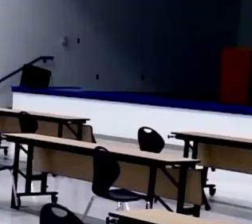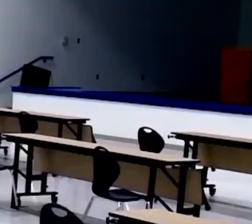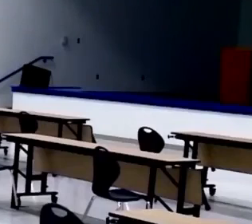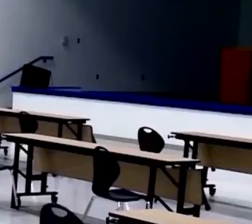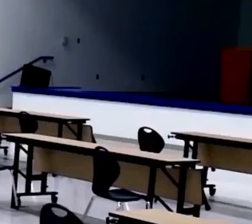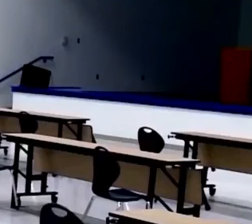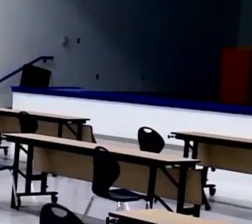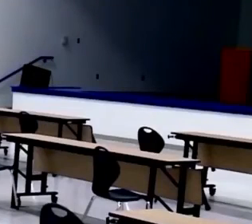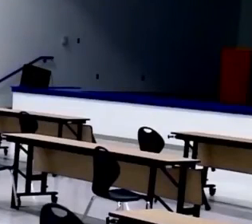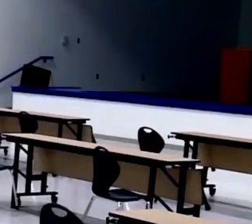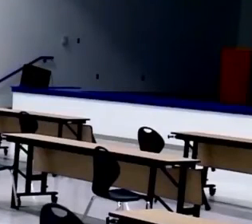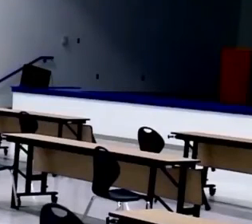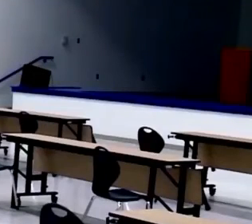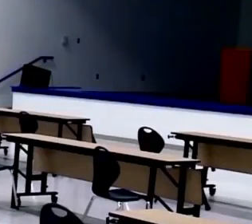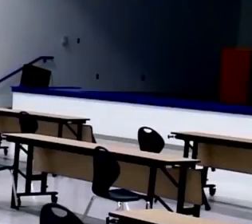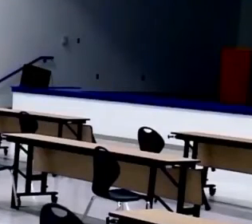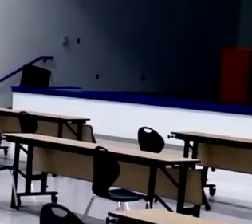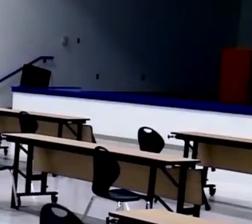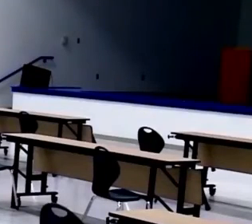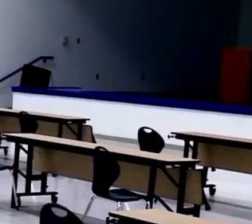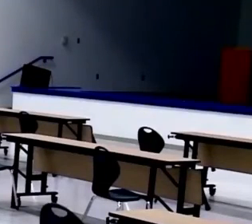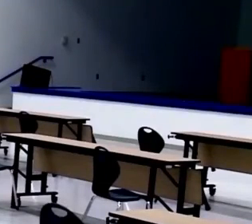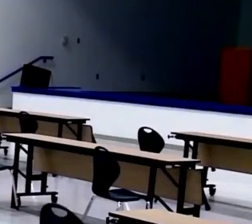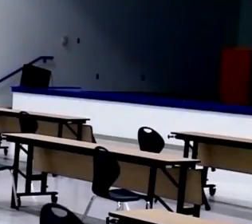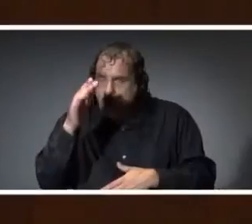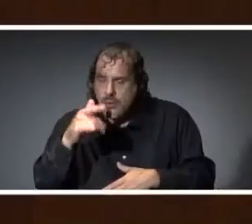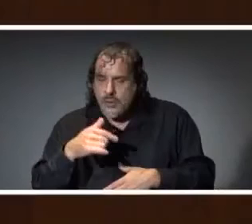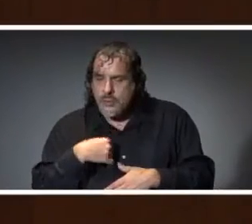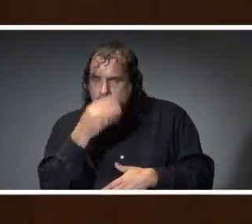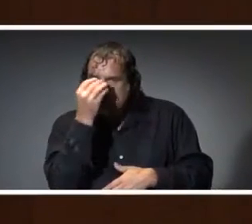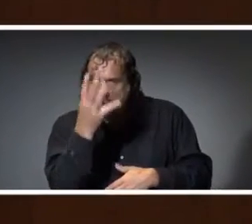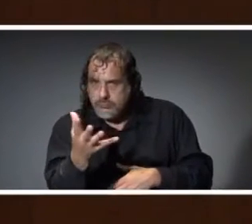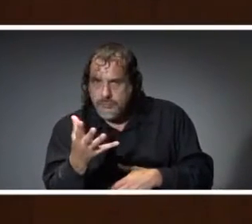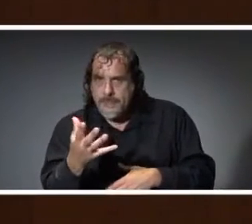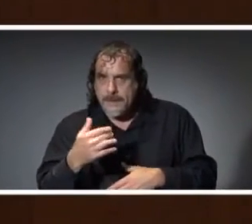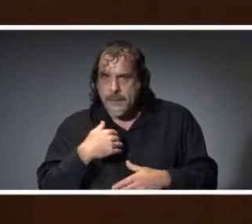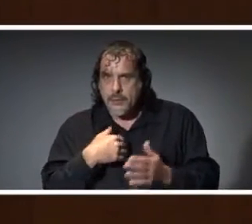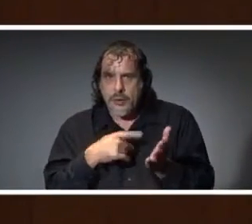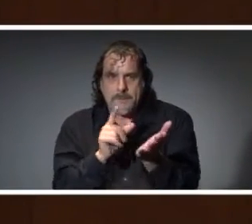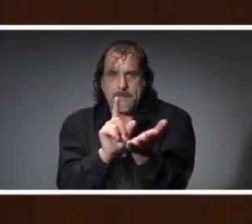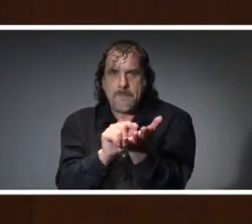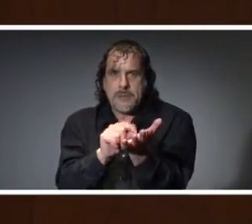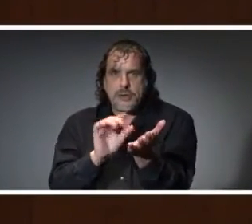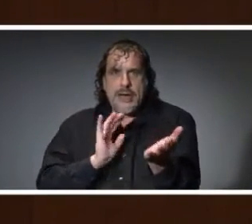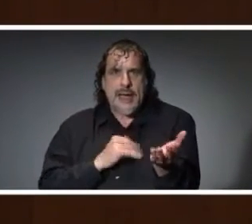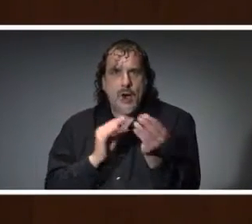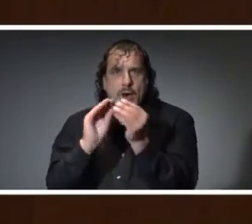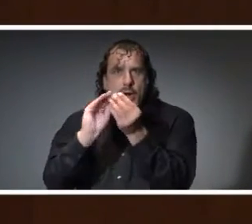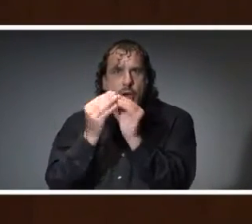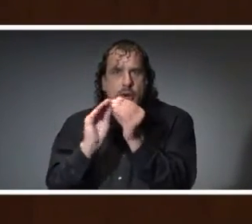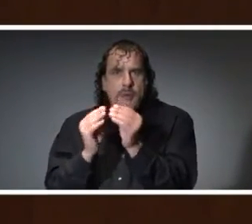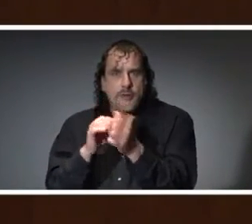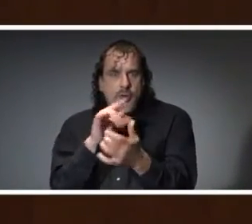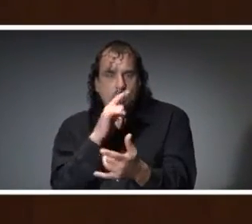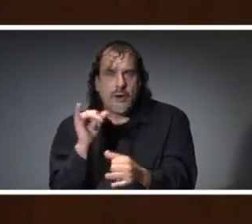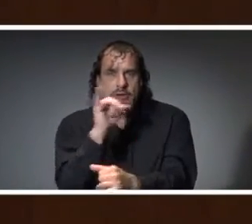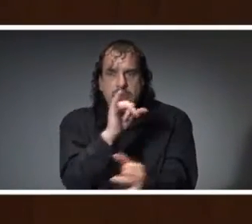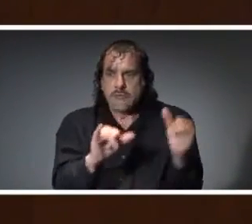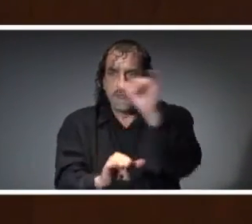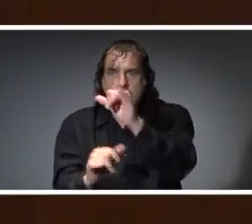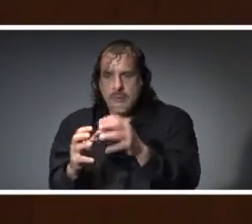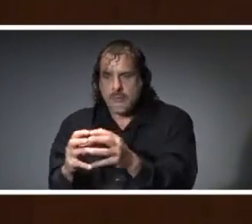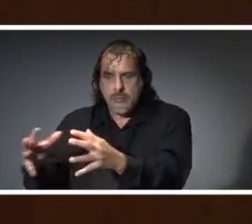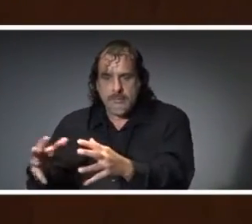details on schools that have seen COVID-19 outbreaks. We are publishing the numbers of cases in quarantine and outbreaks